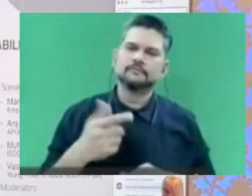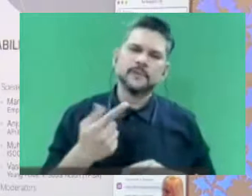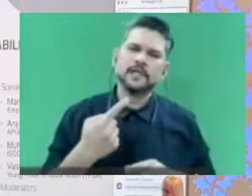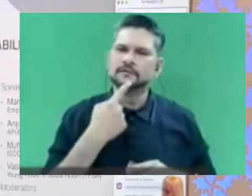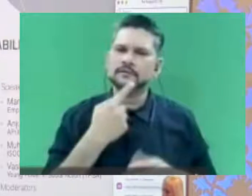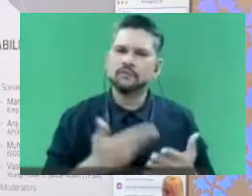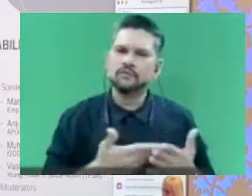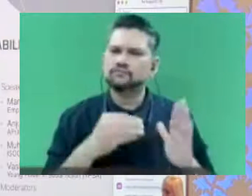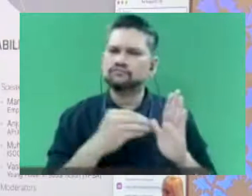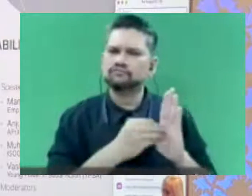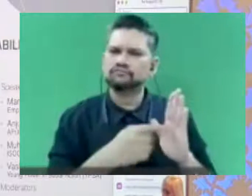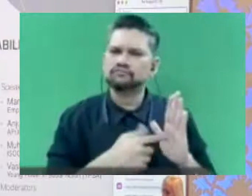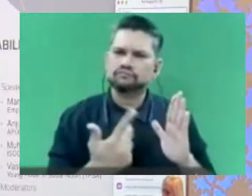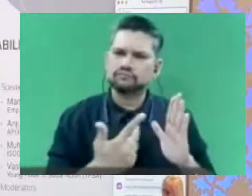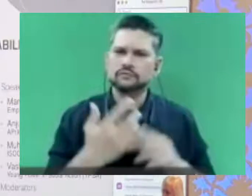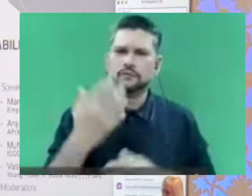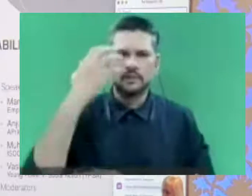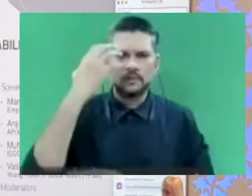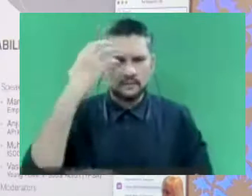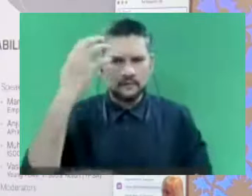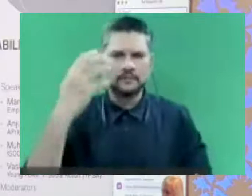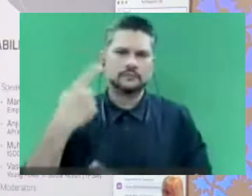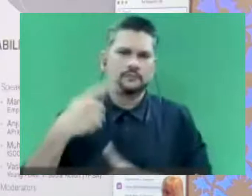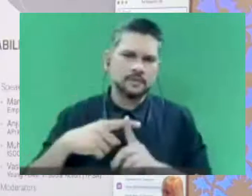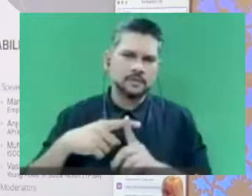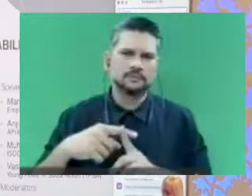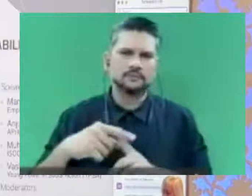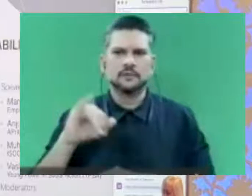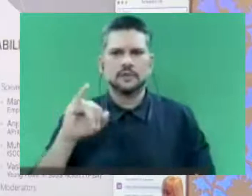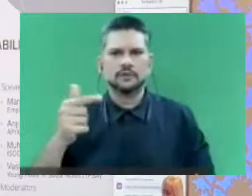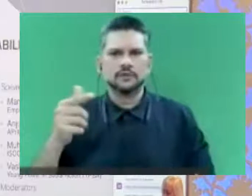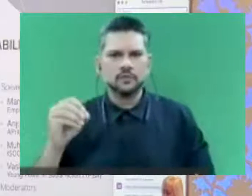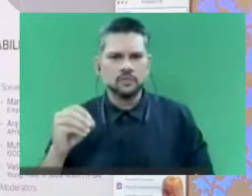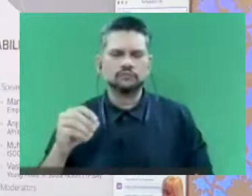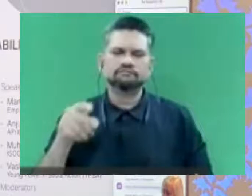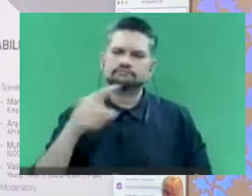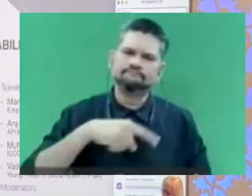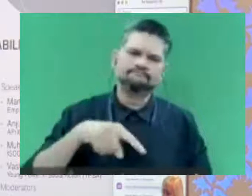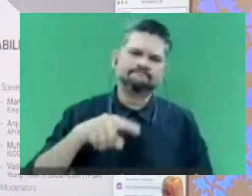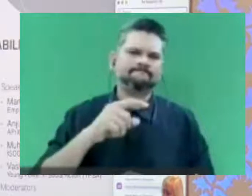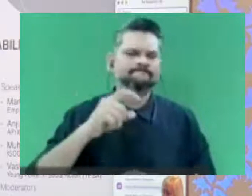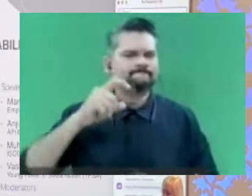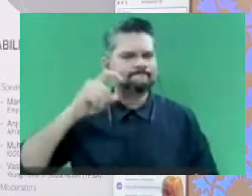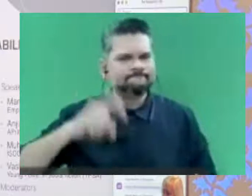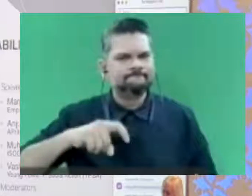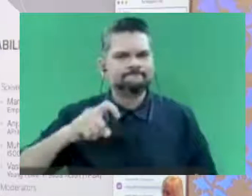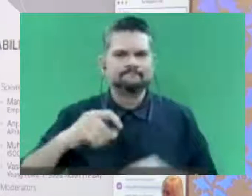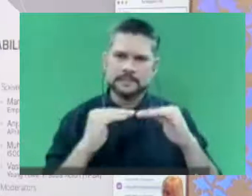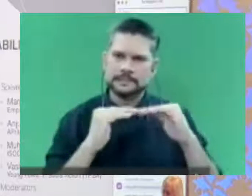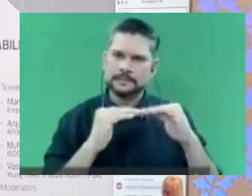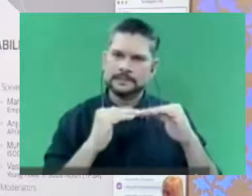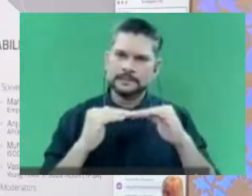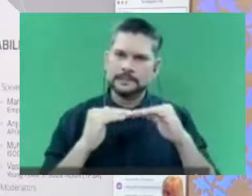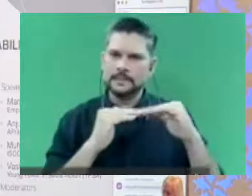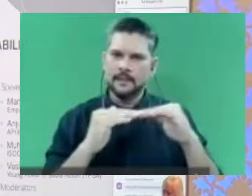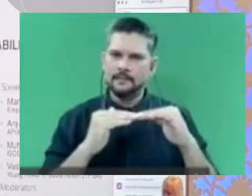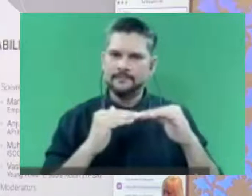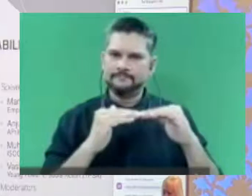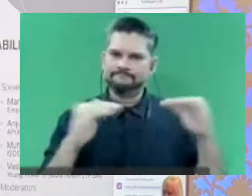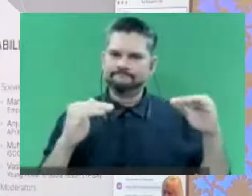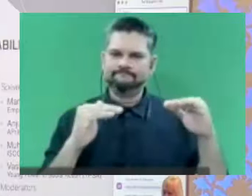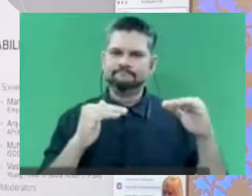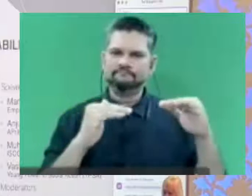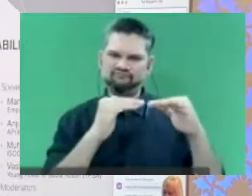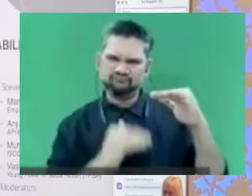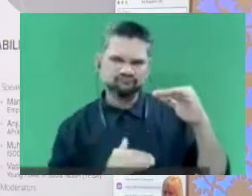to certain levels and certain standards. So one index that I can point people to, and of course